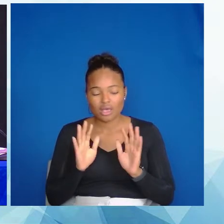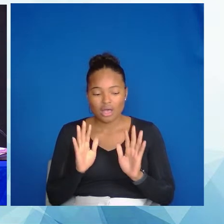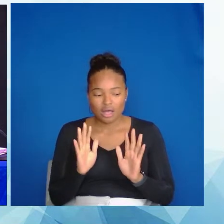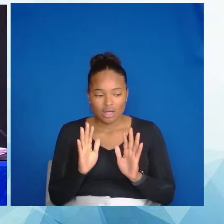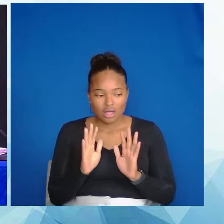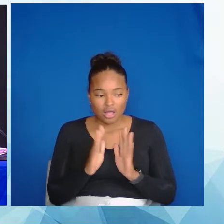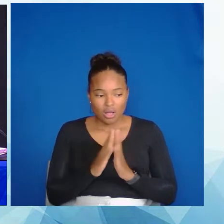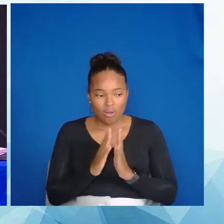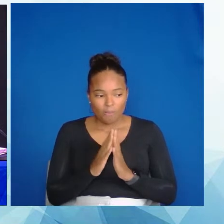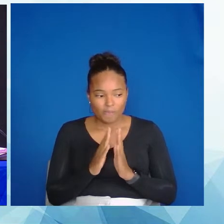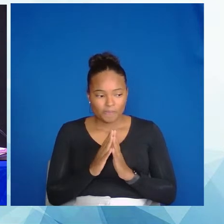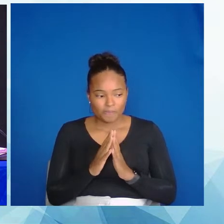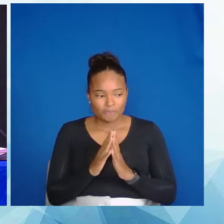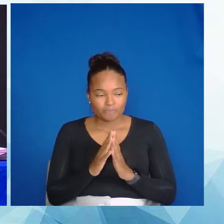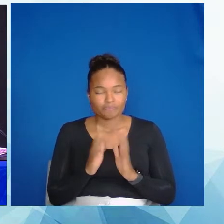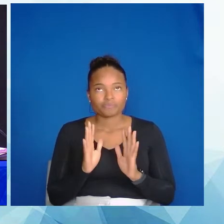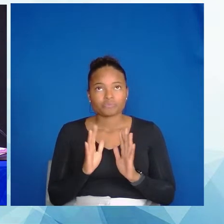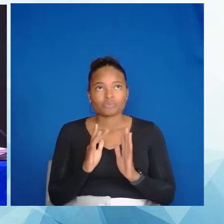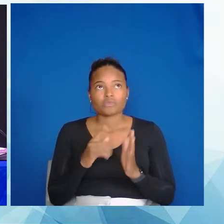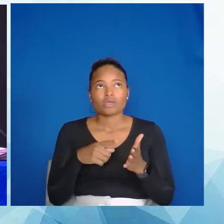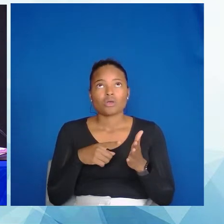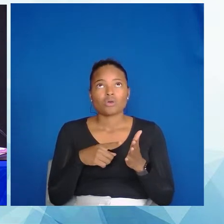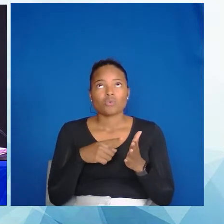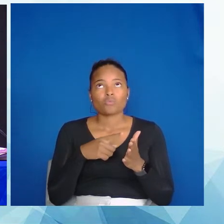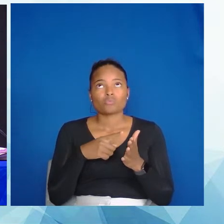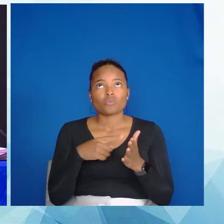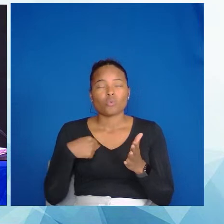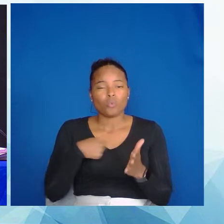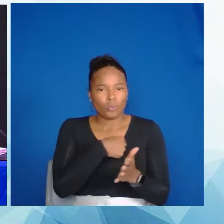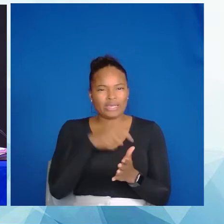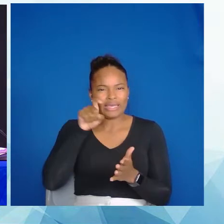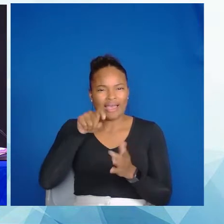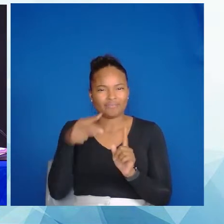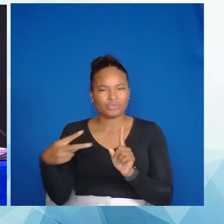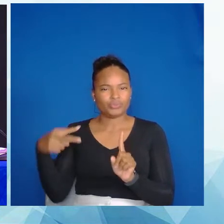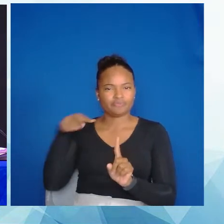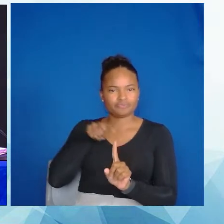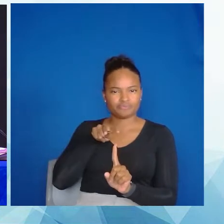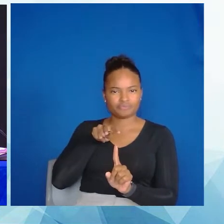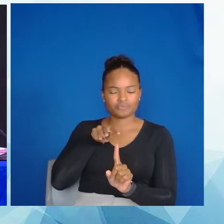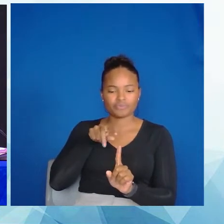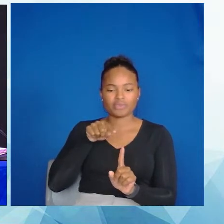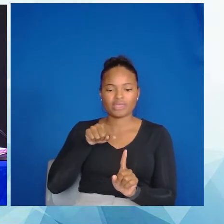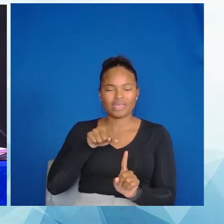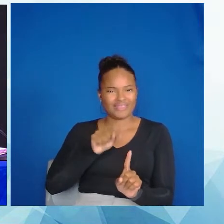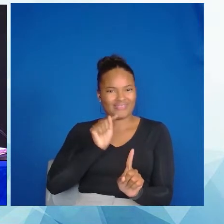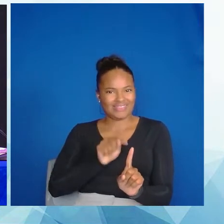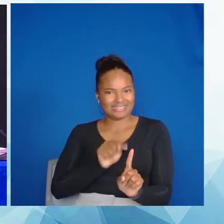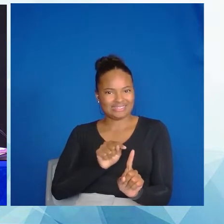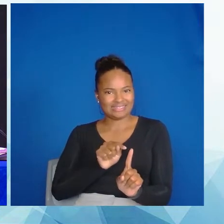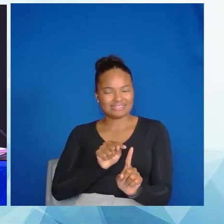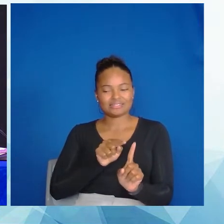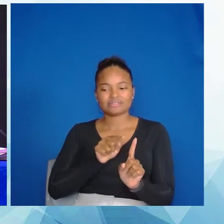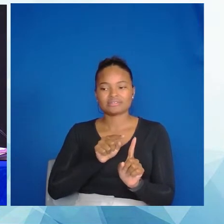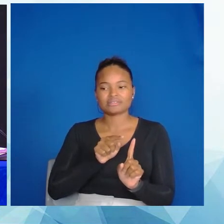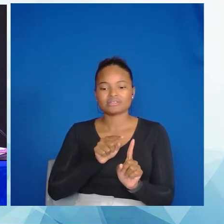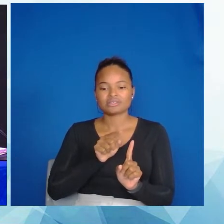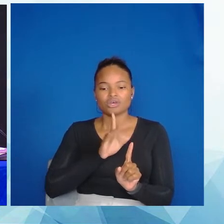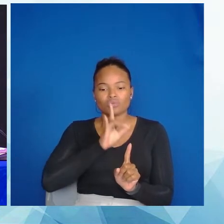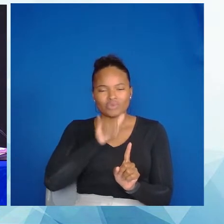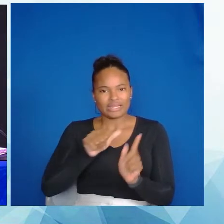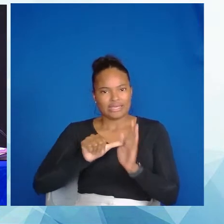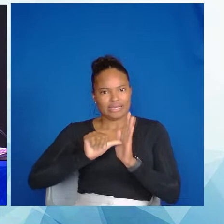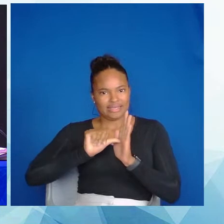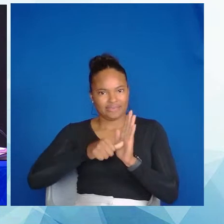what we need to look at this is really talking about making sure that